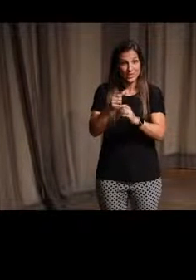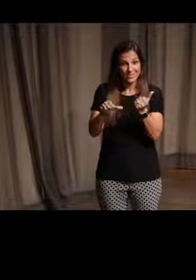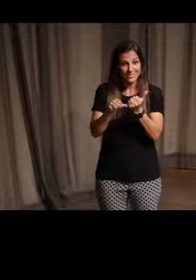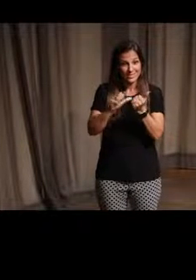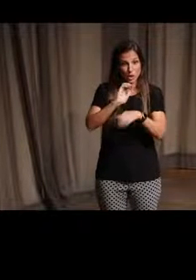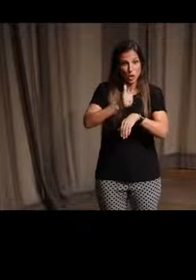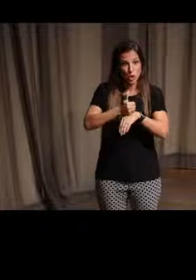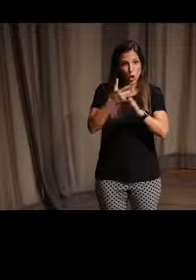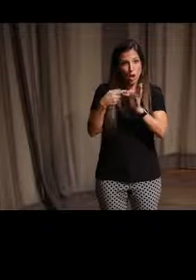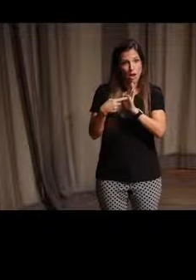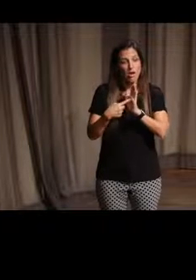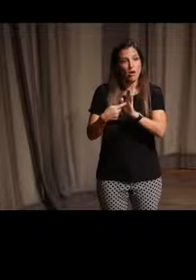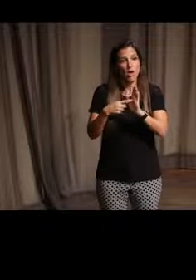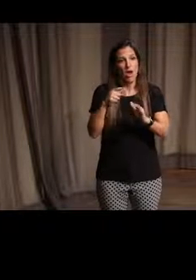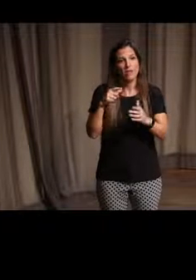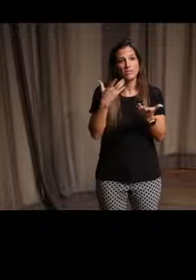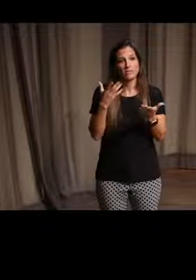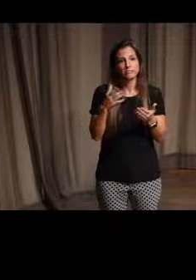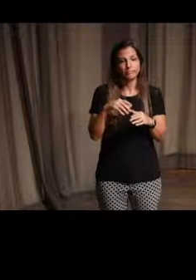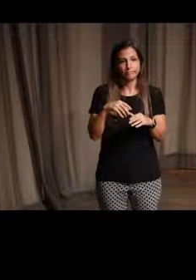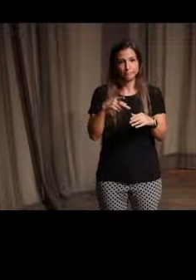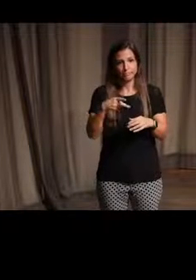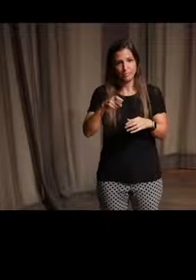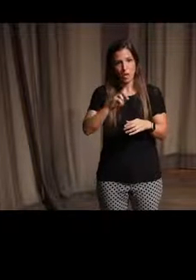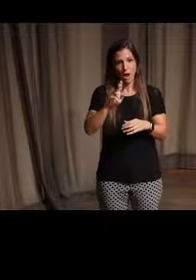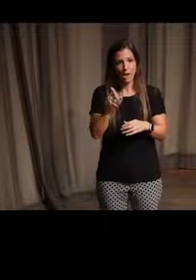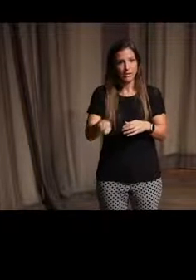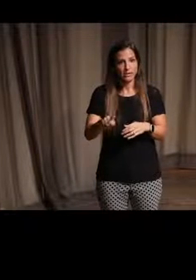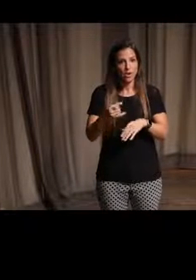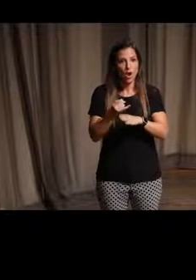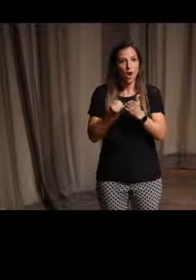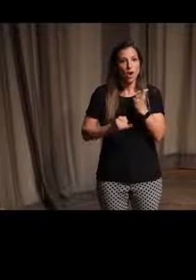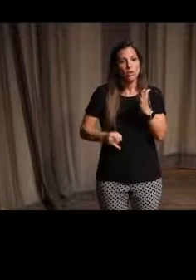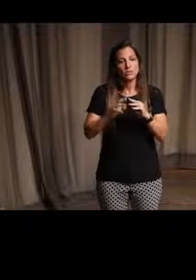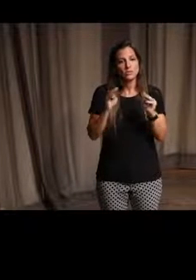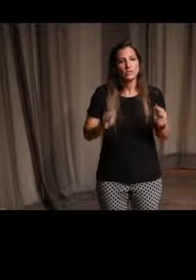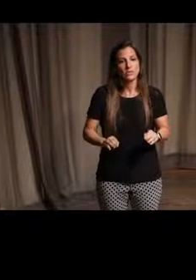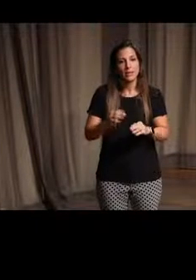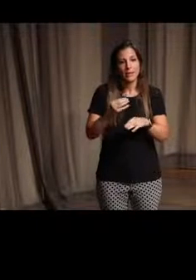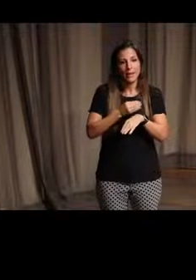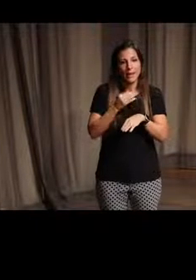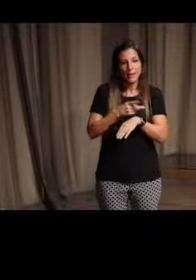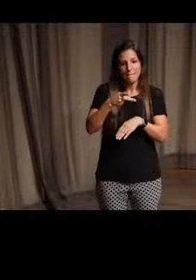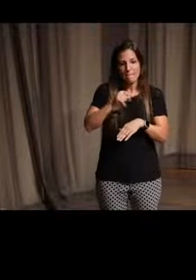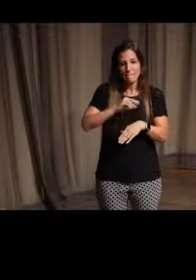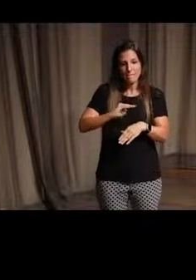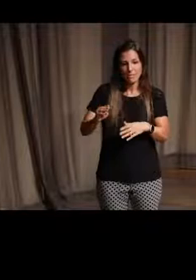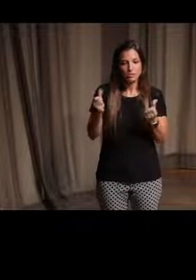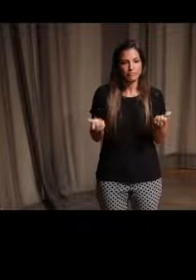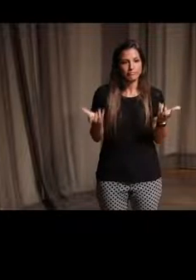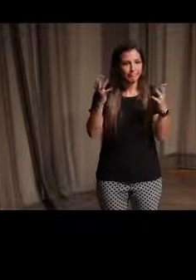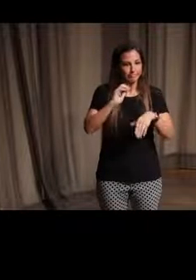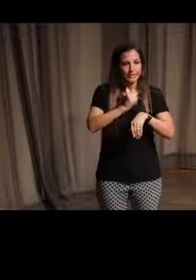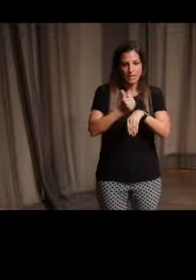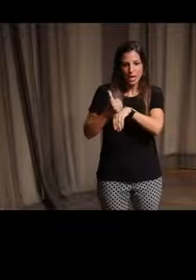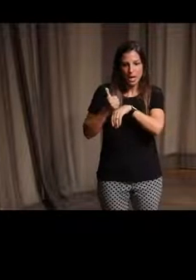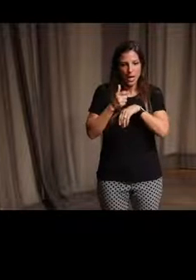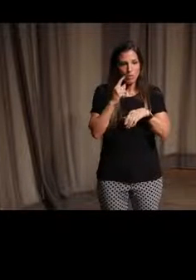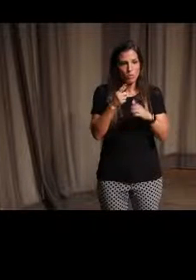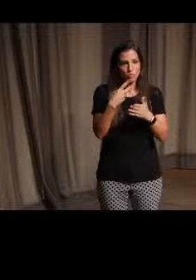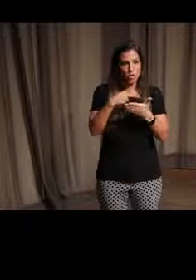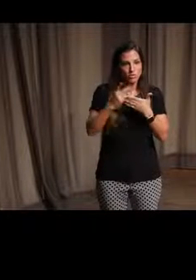assistant curator at the Perez Art Museum Miami. At PAMM, she has organized numerous exhibition projects,